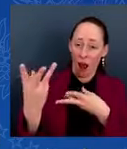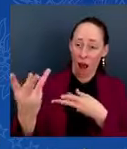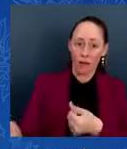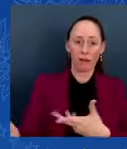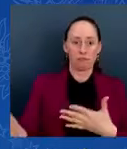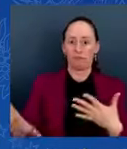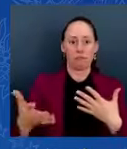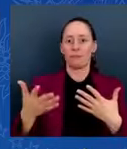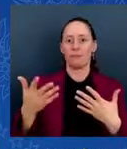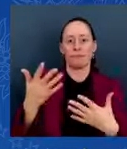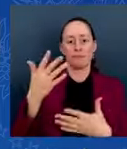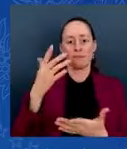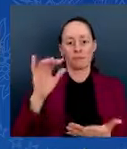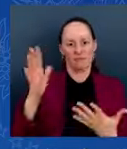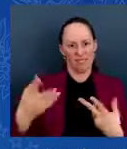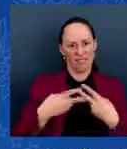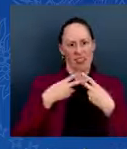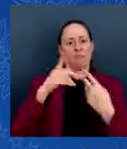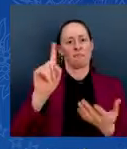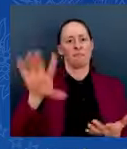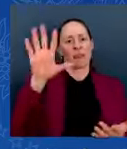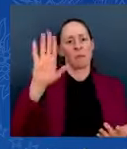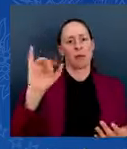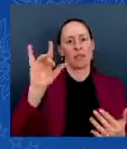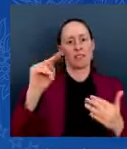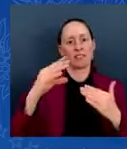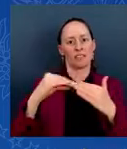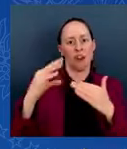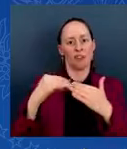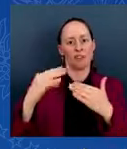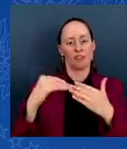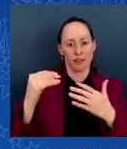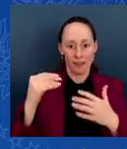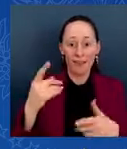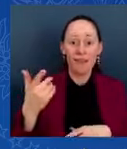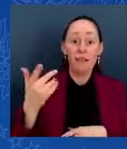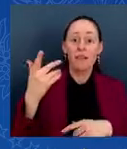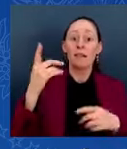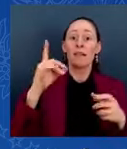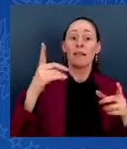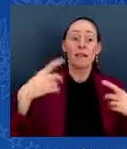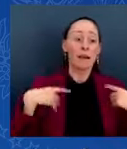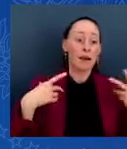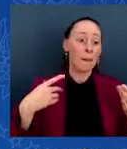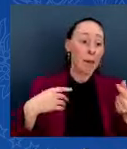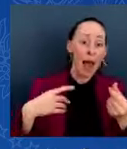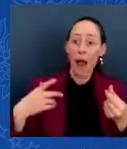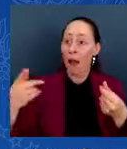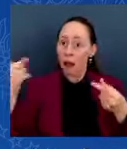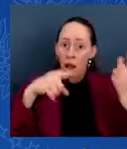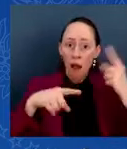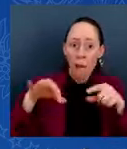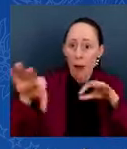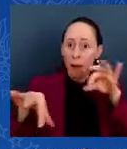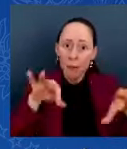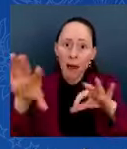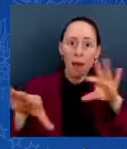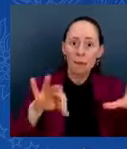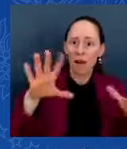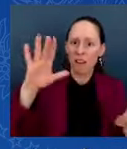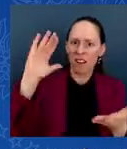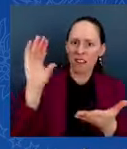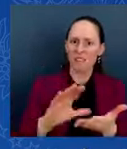Lower copays for many of the 9 million seniors who take these drugs. But that's not all. We're also saving the